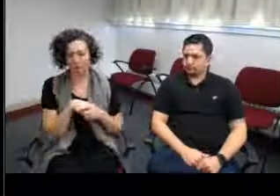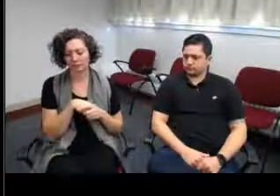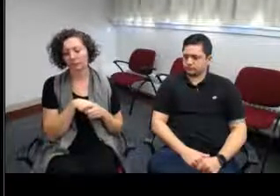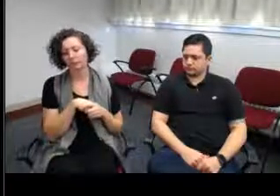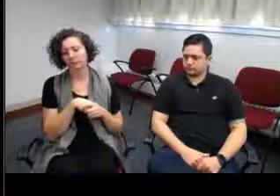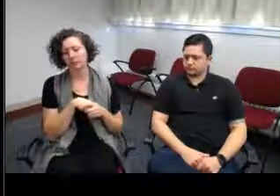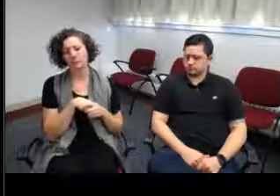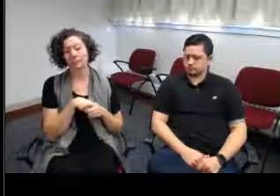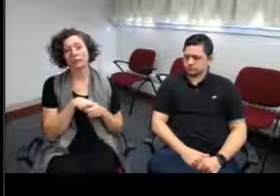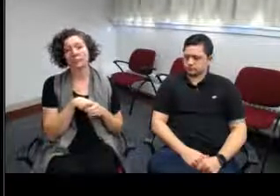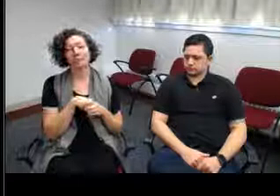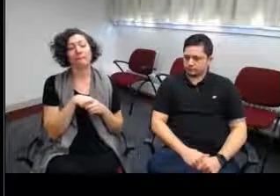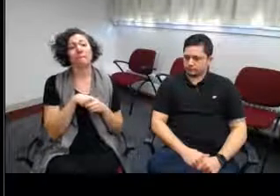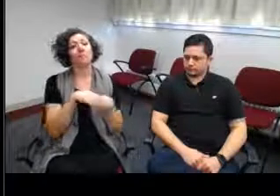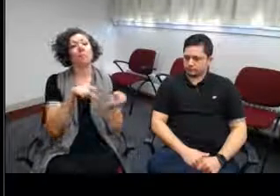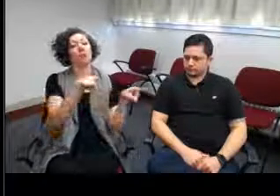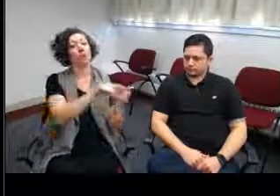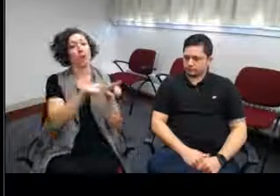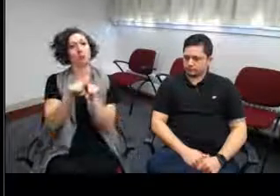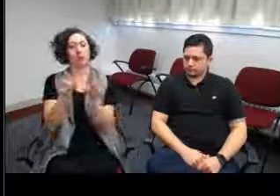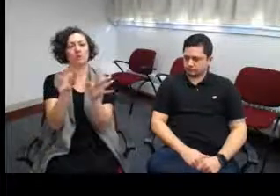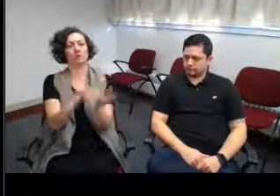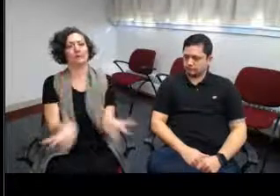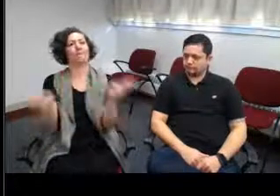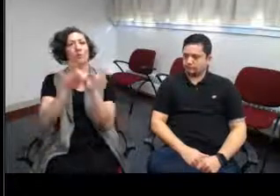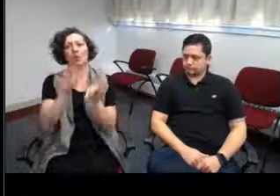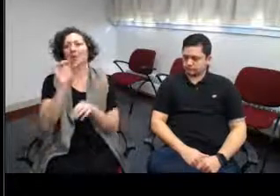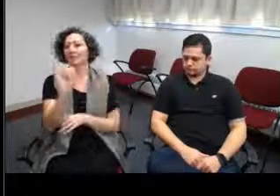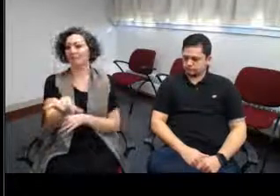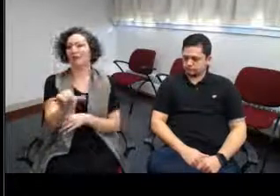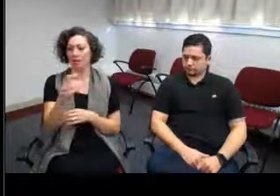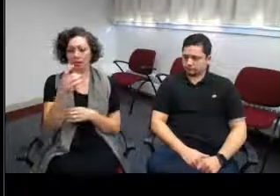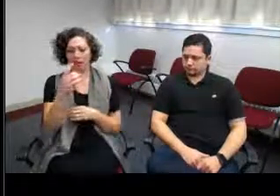sometimes and most times a certified interpreter is not present.